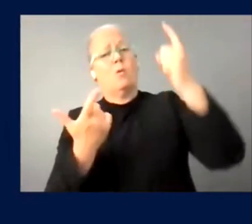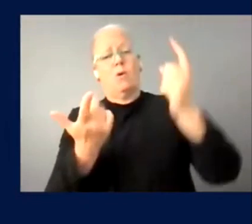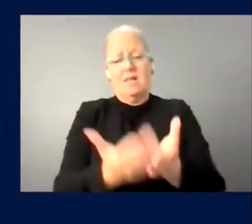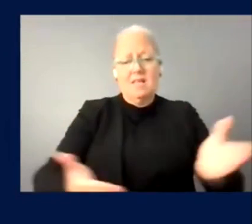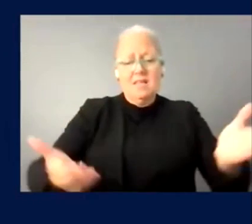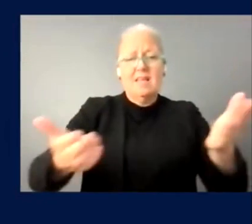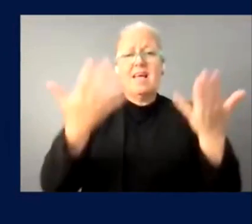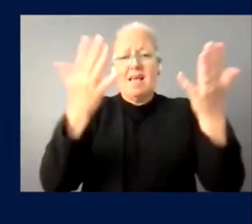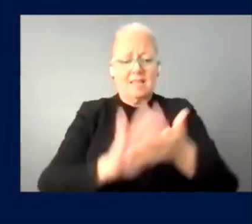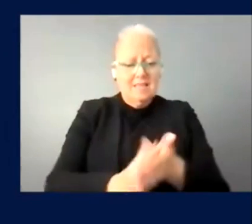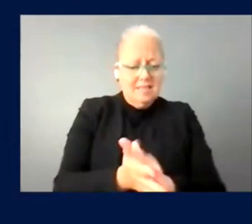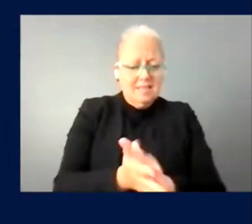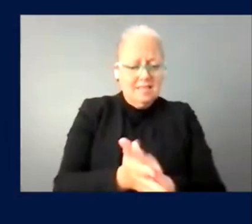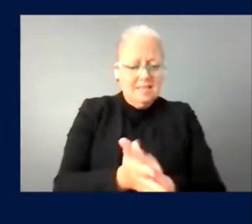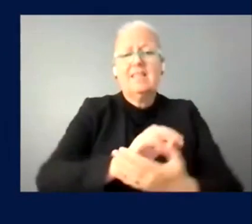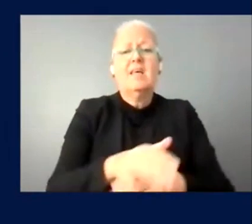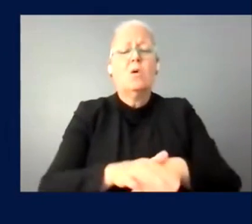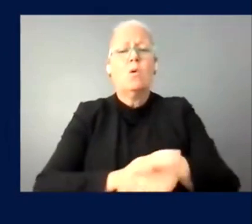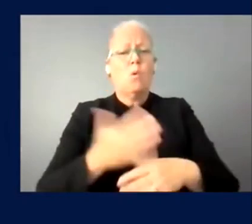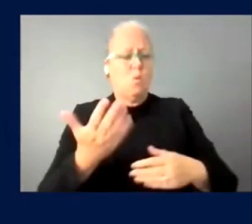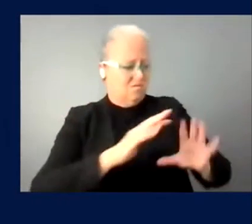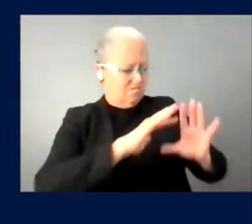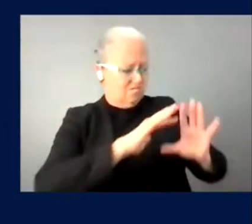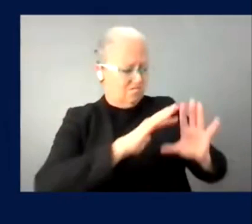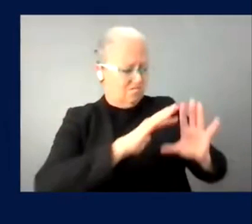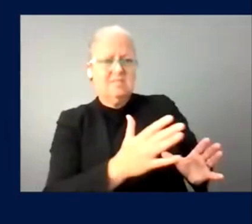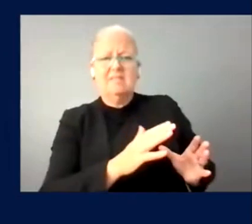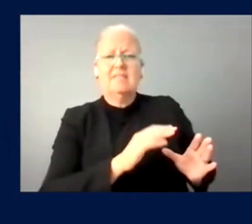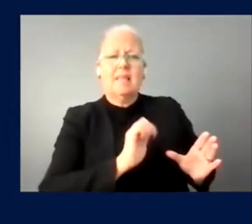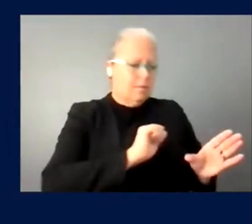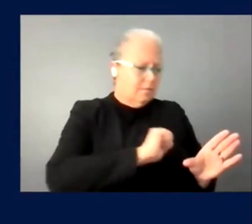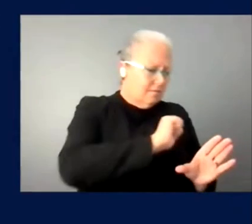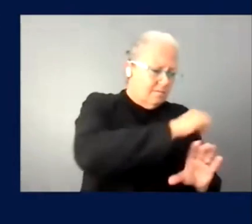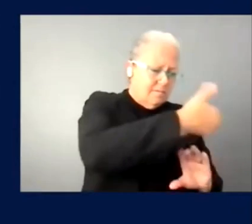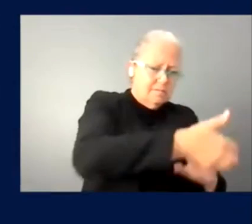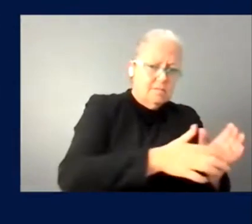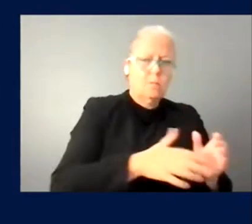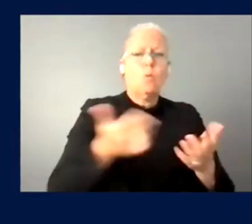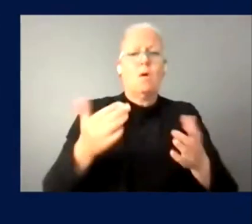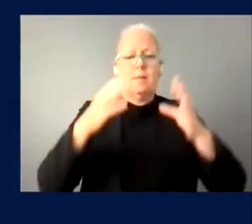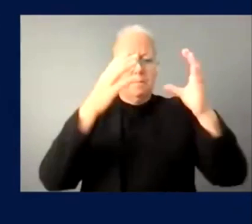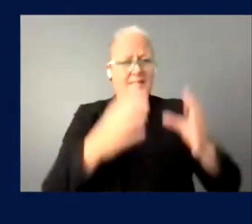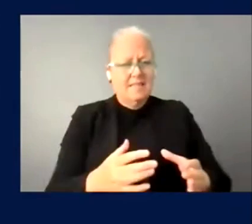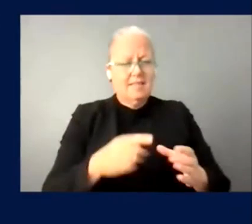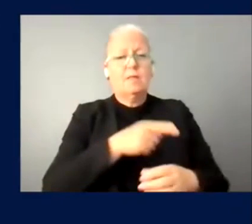their stoma. And then they would also need access to the bin to dispose of their old stoma bag.